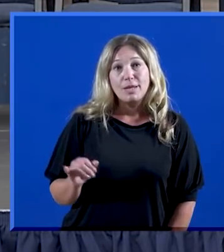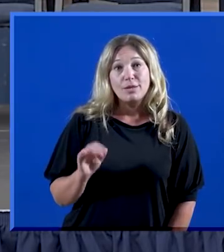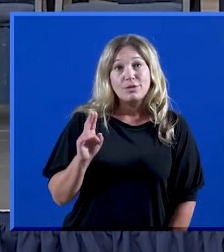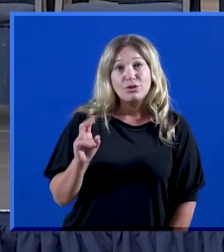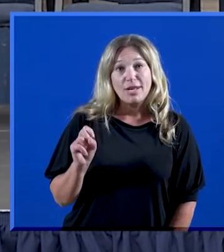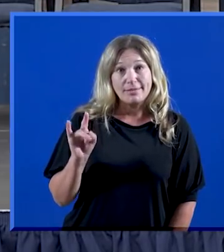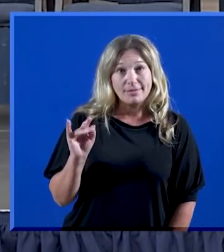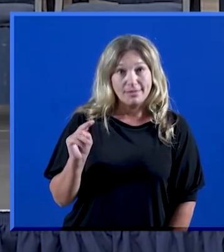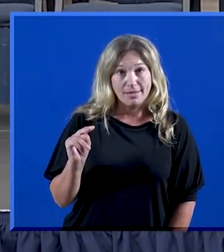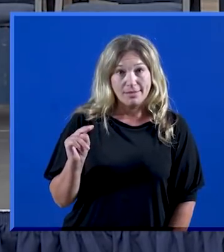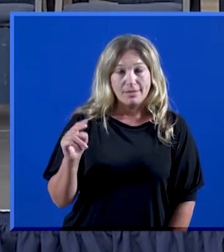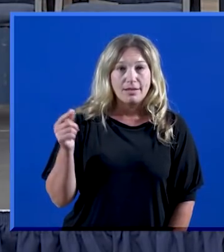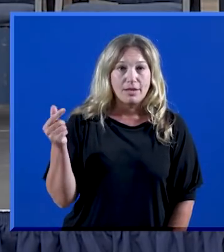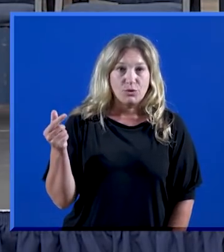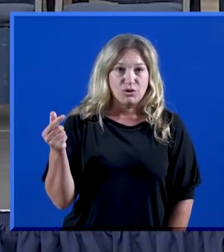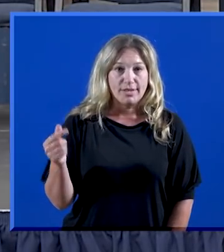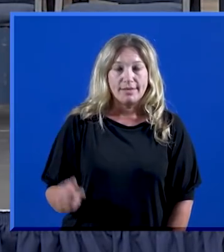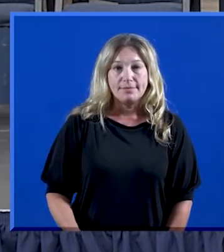Justin Gaduchik.